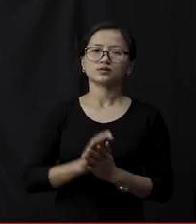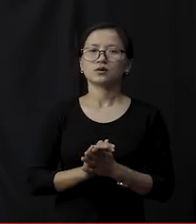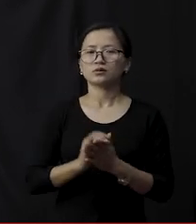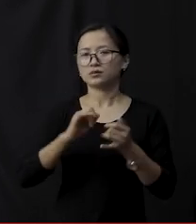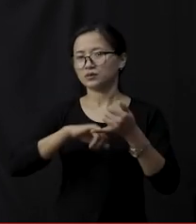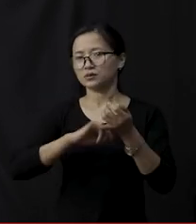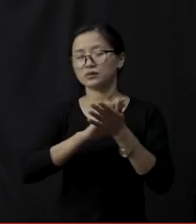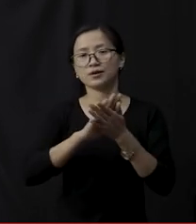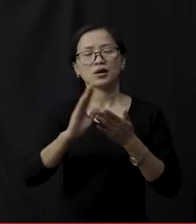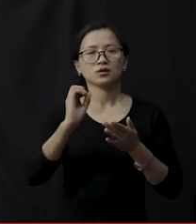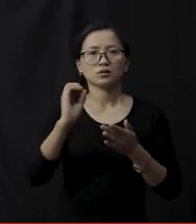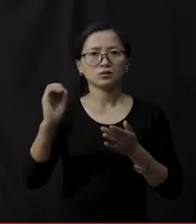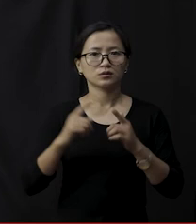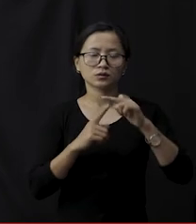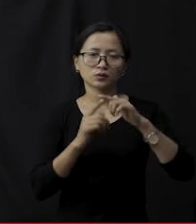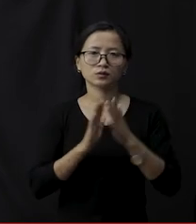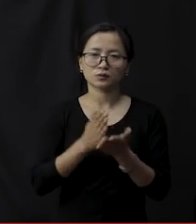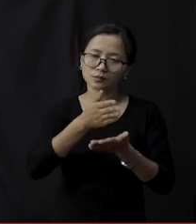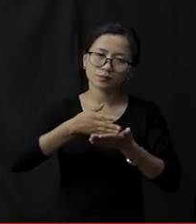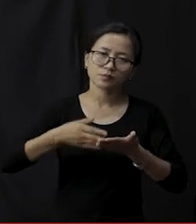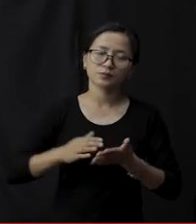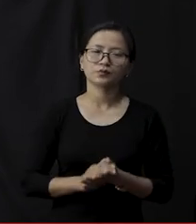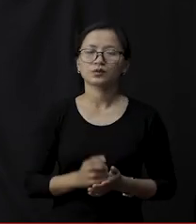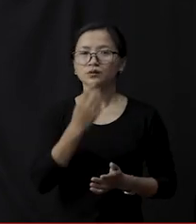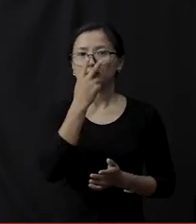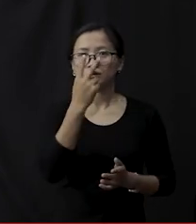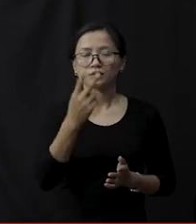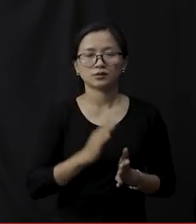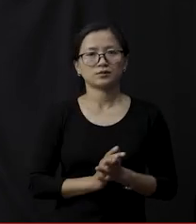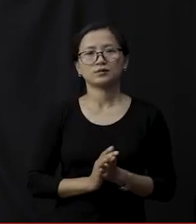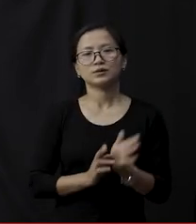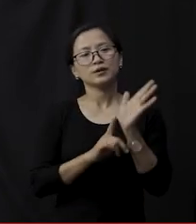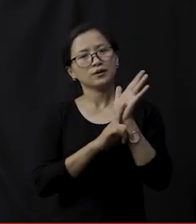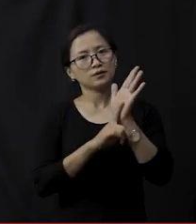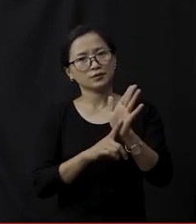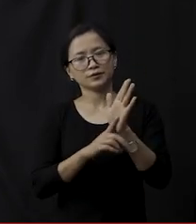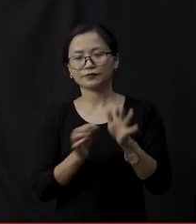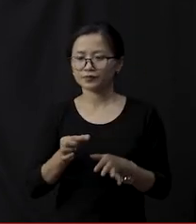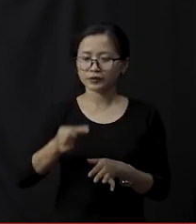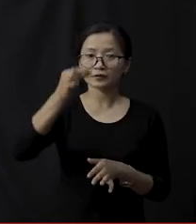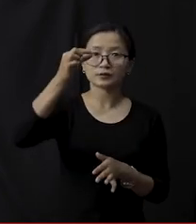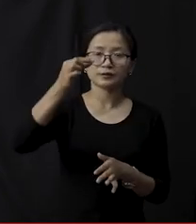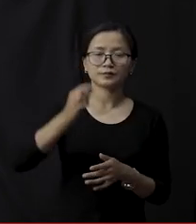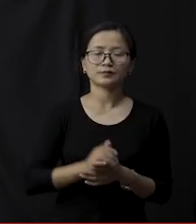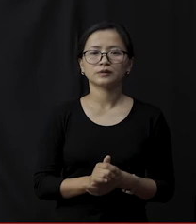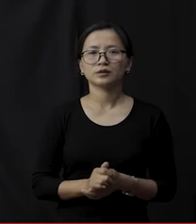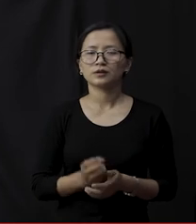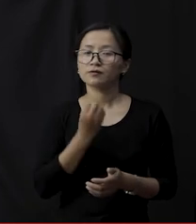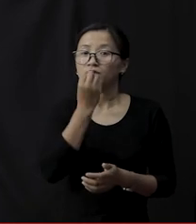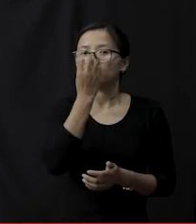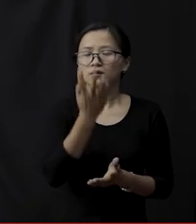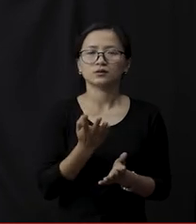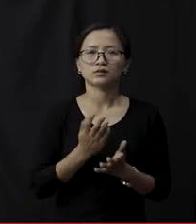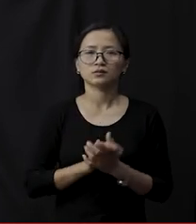part. In the shoot, we will see the leaf, we'll see the stem, we'll see